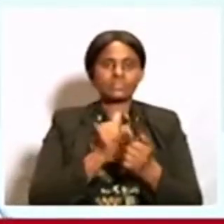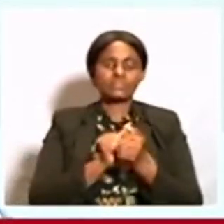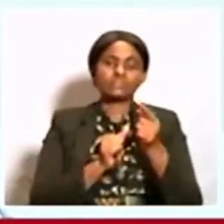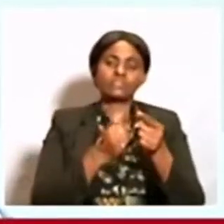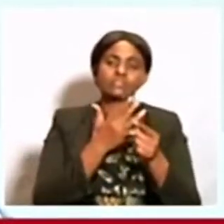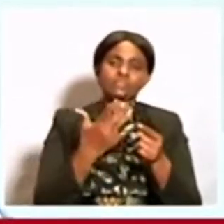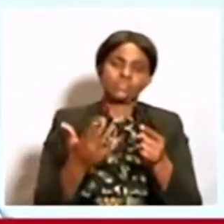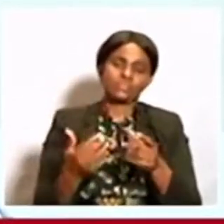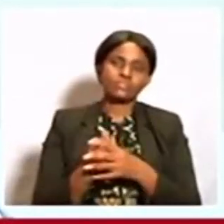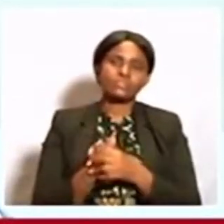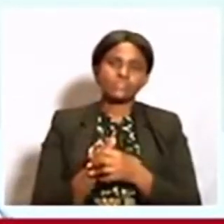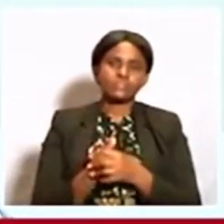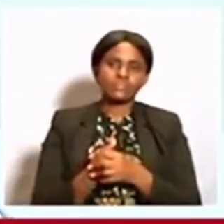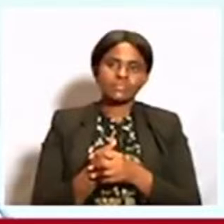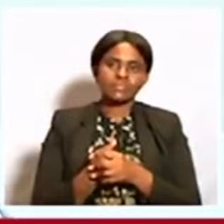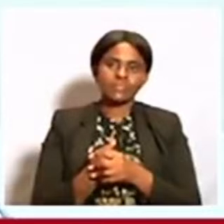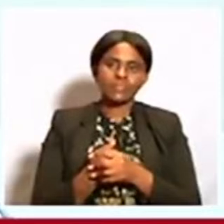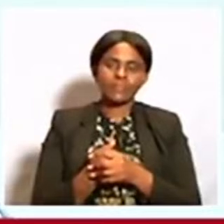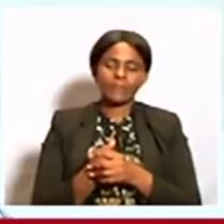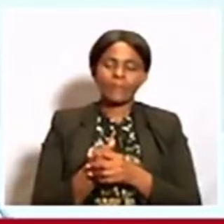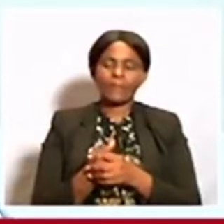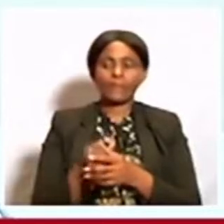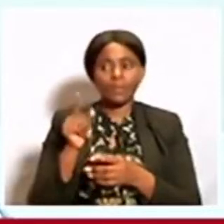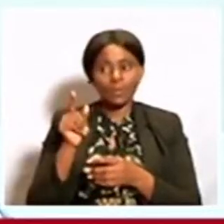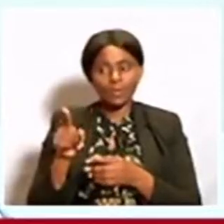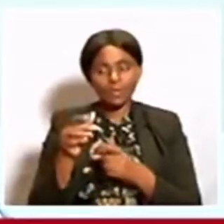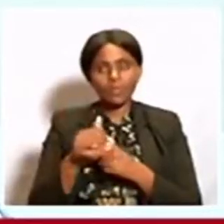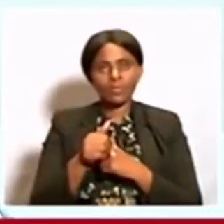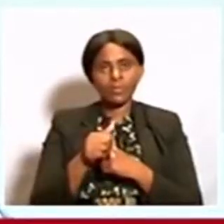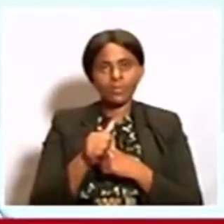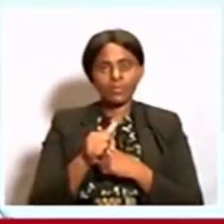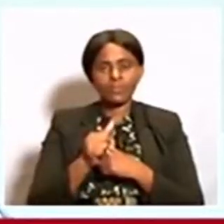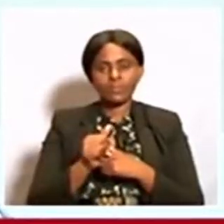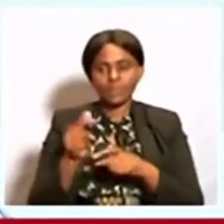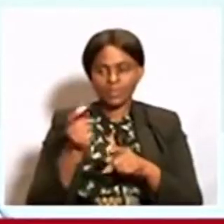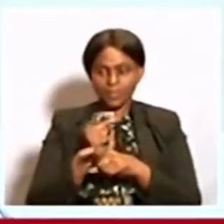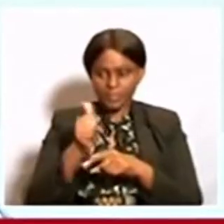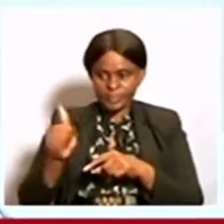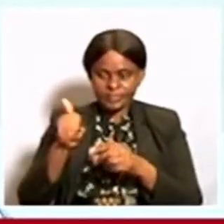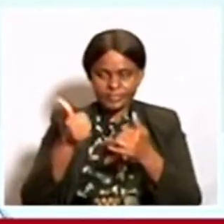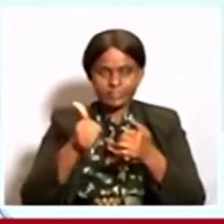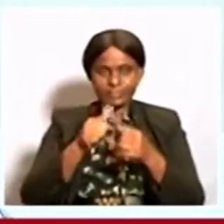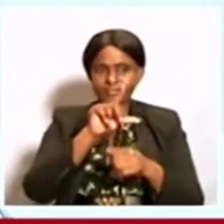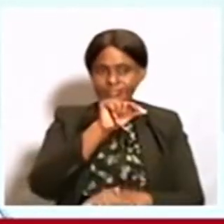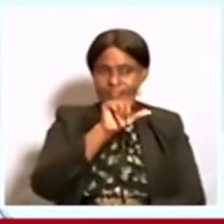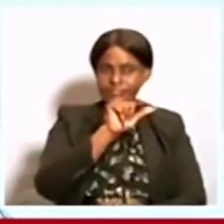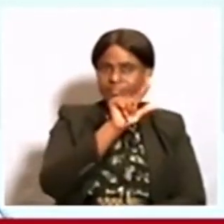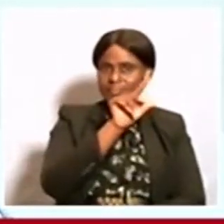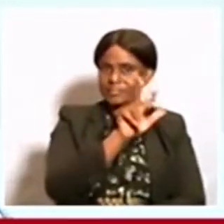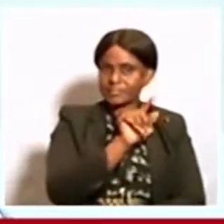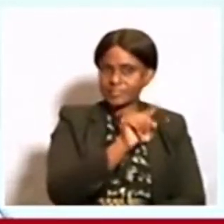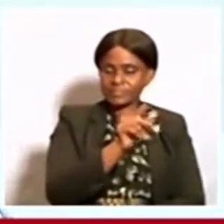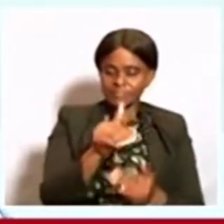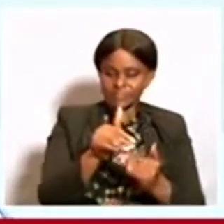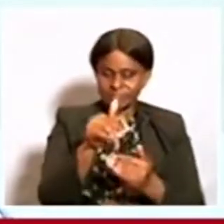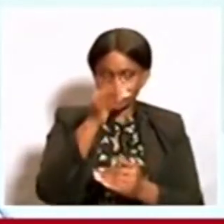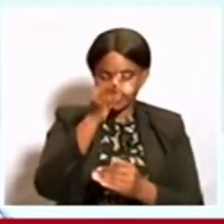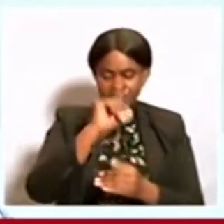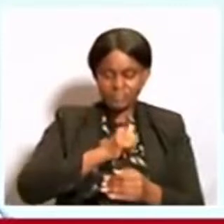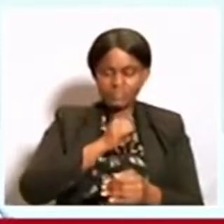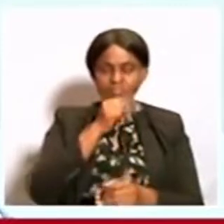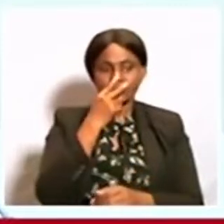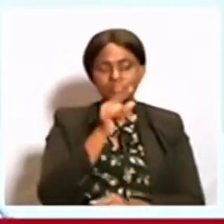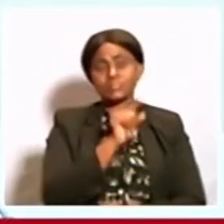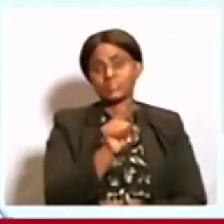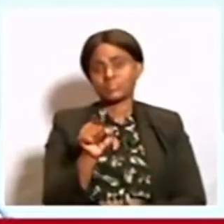things, so that you from where you are taking it from, 2023, going forward, we don't see